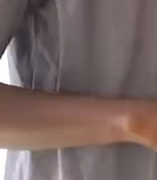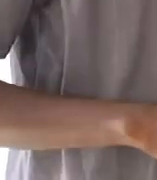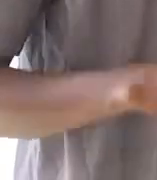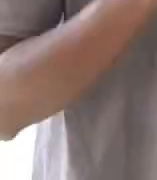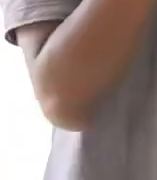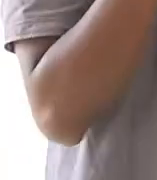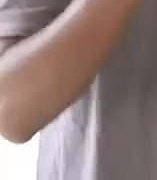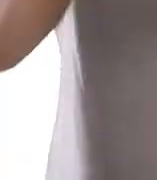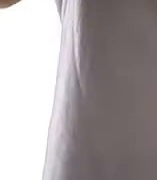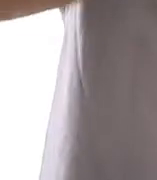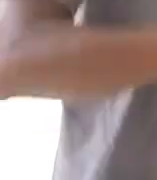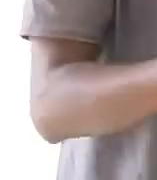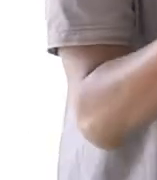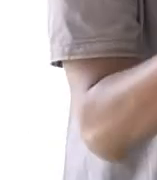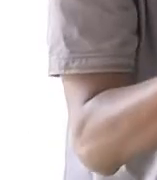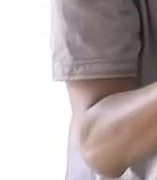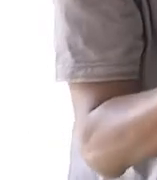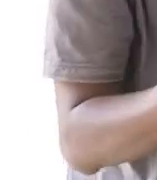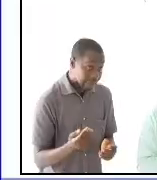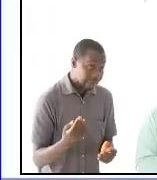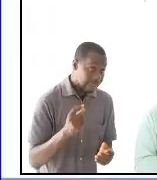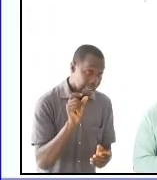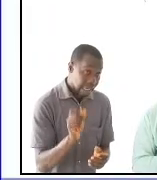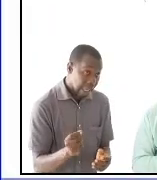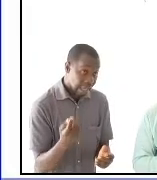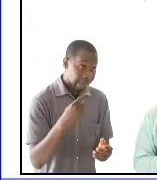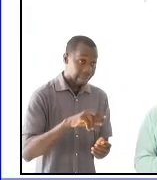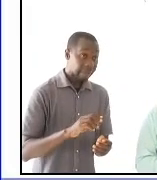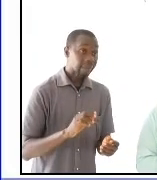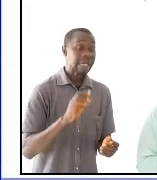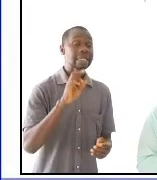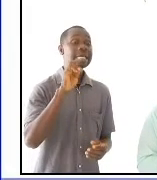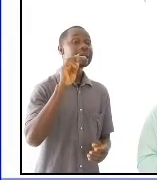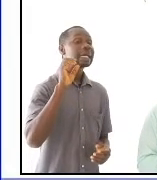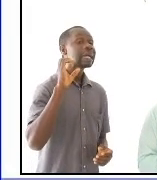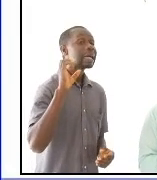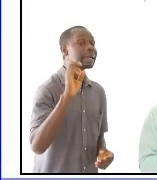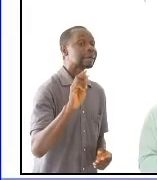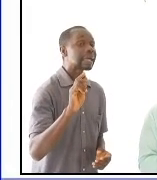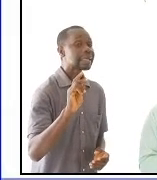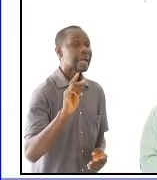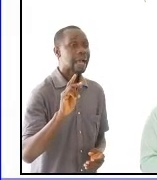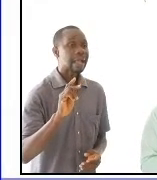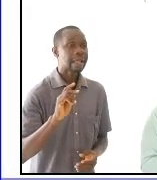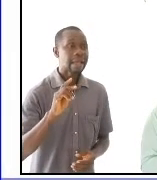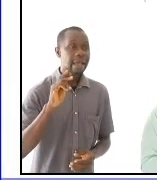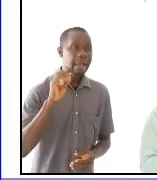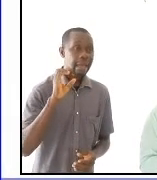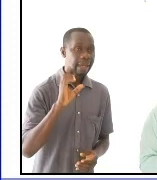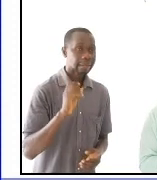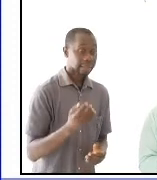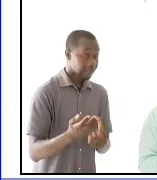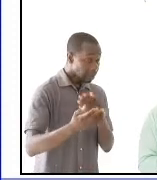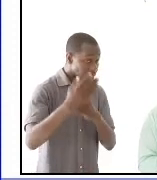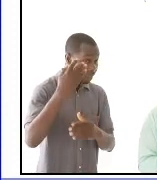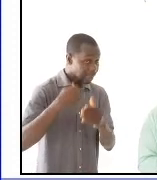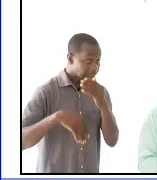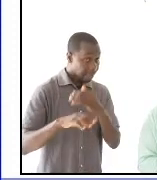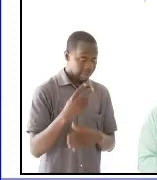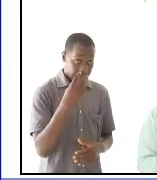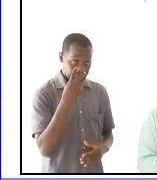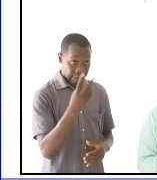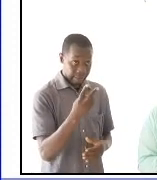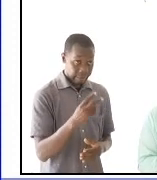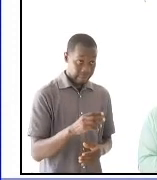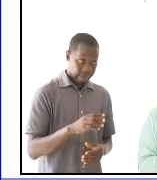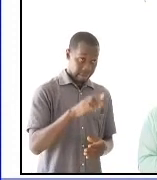Blood enters each kidney by the renal artery. Let me take you back. If you look at the